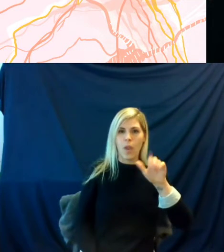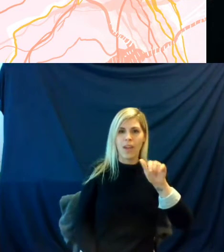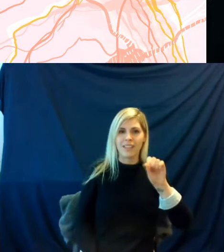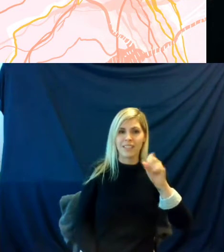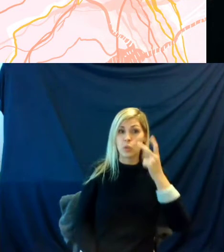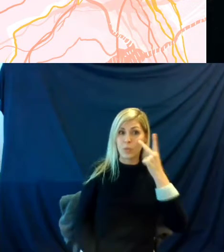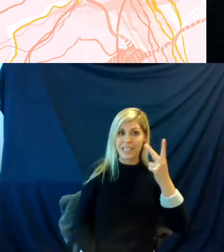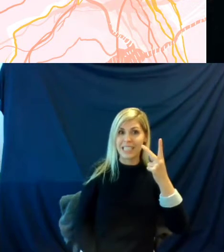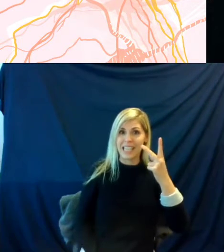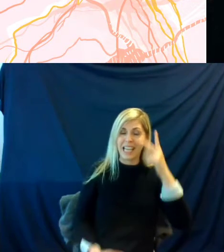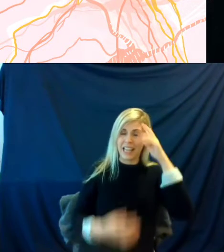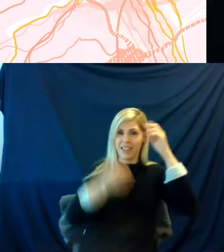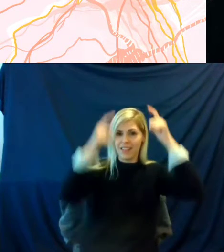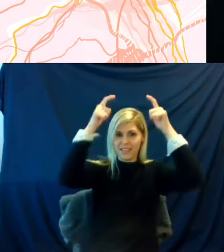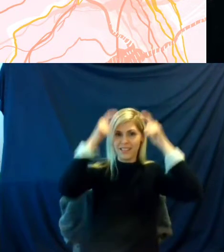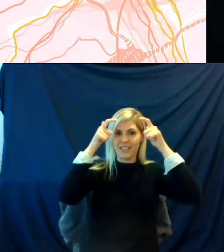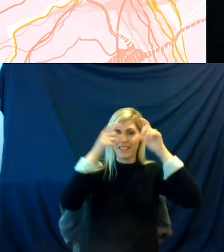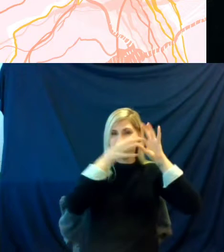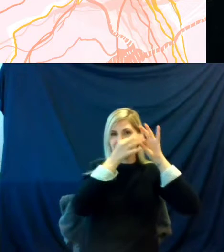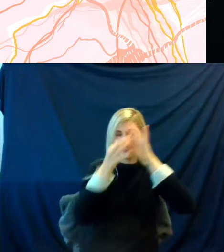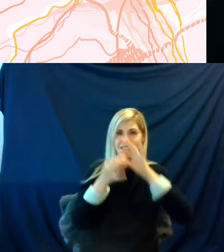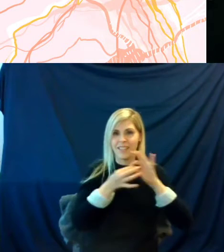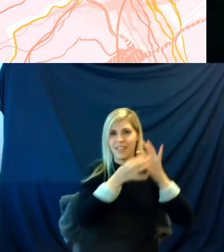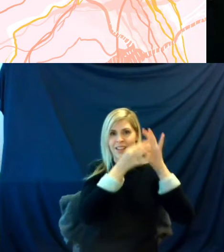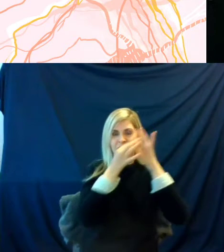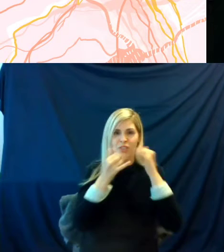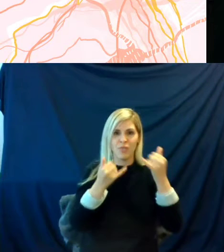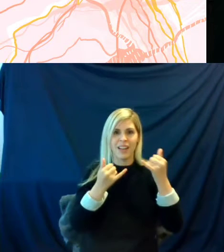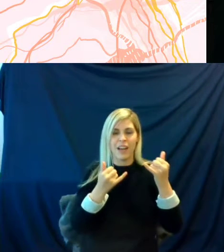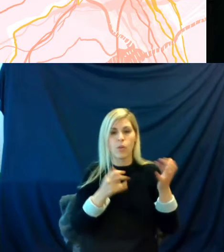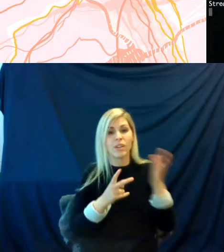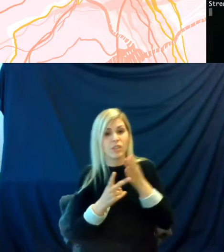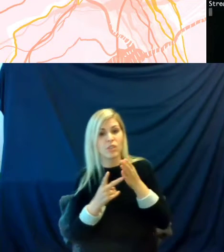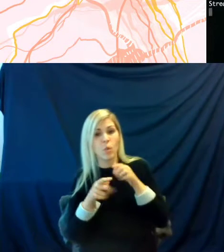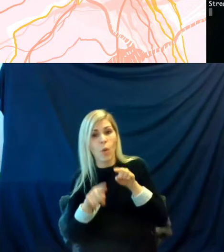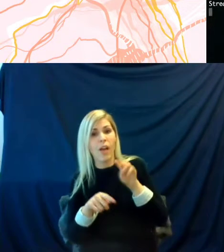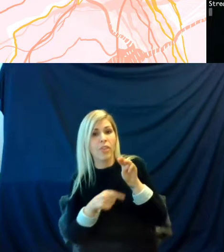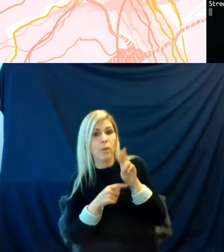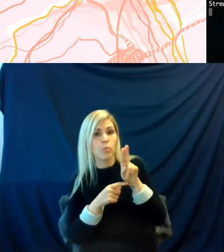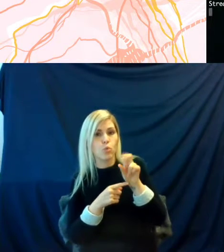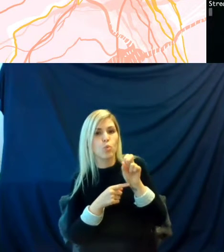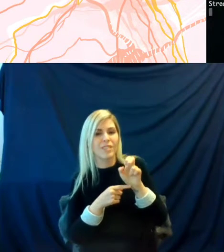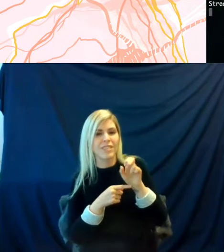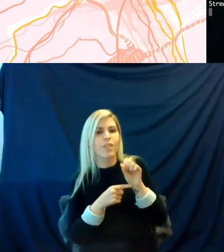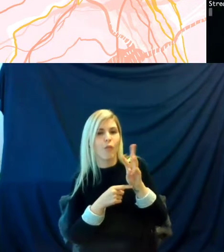the Muse is just connecting right now. And so while the Muse is